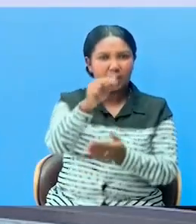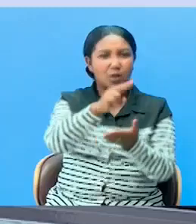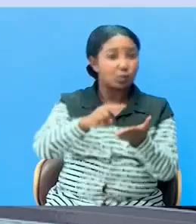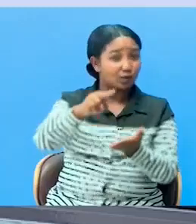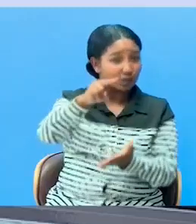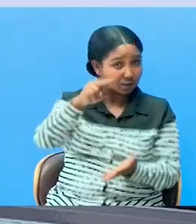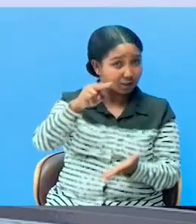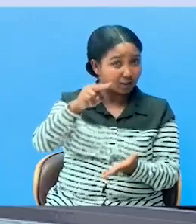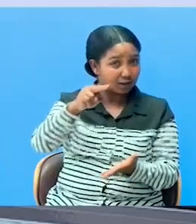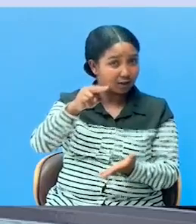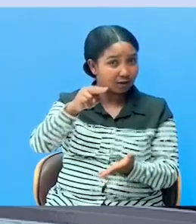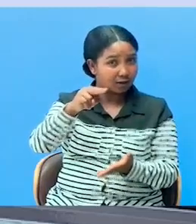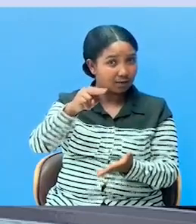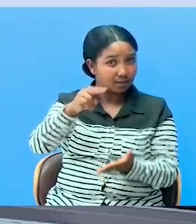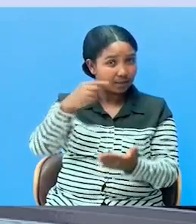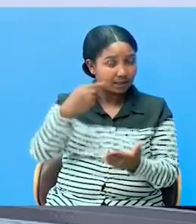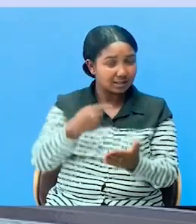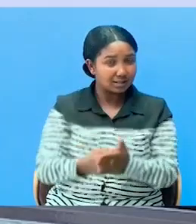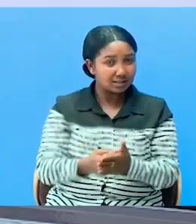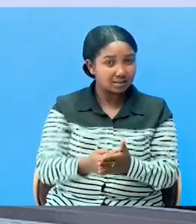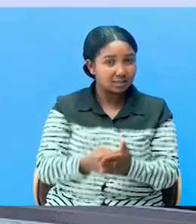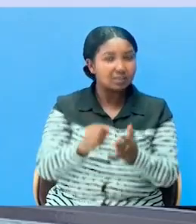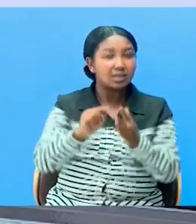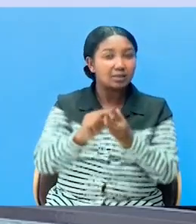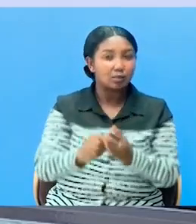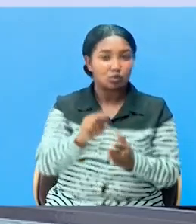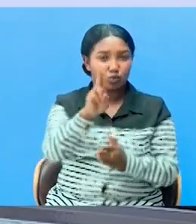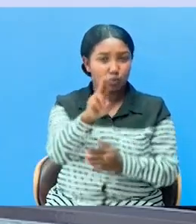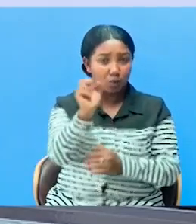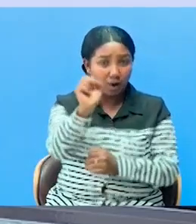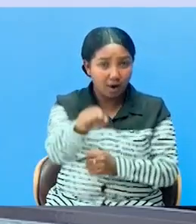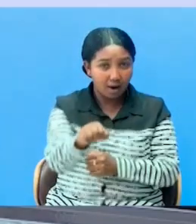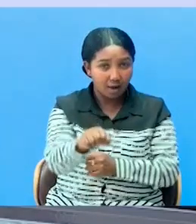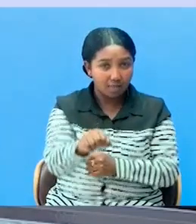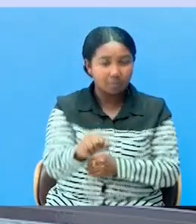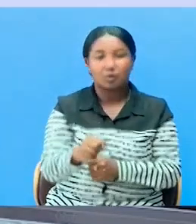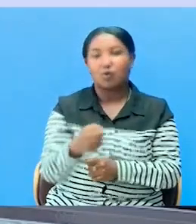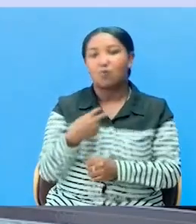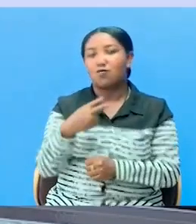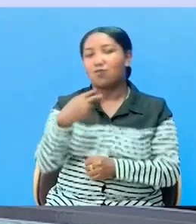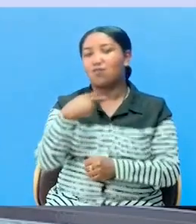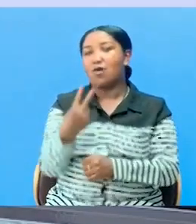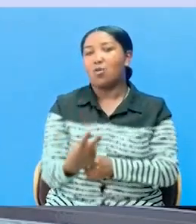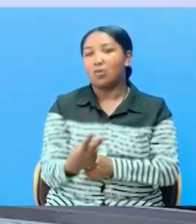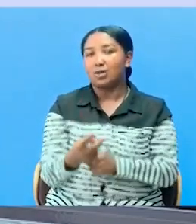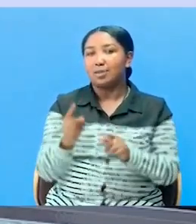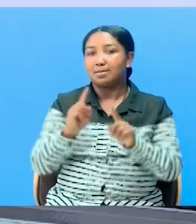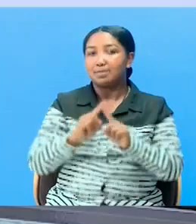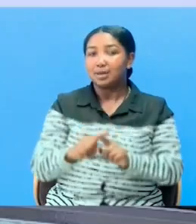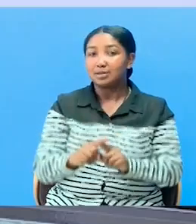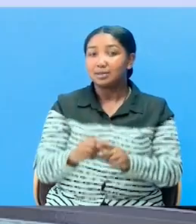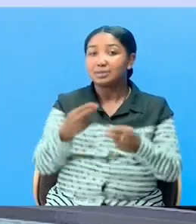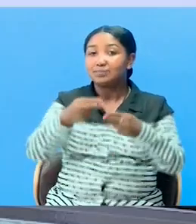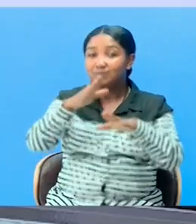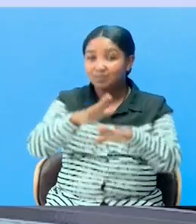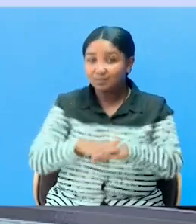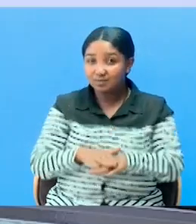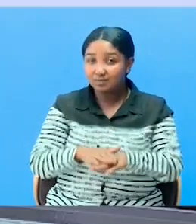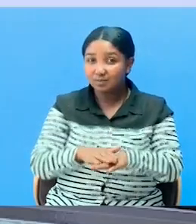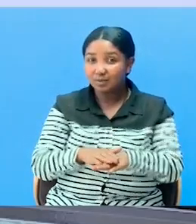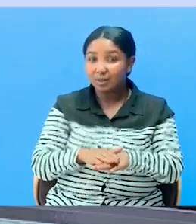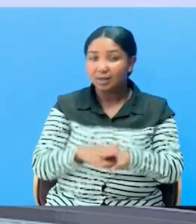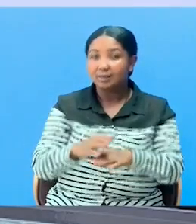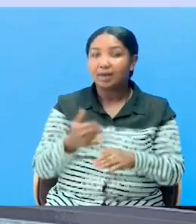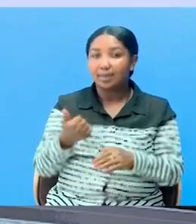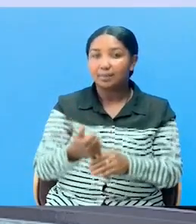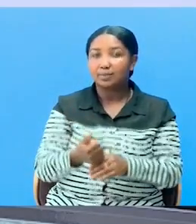university. This letter is begin by U, which is vowel. But when you can pronounce this word, it